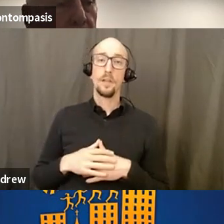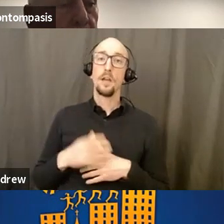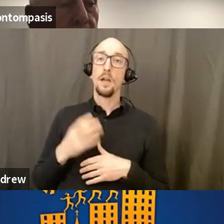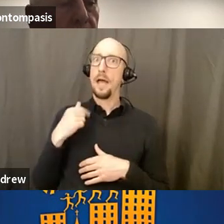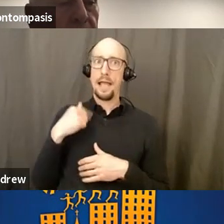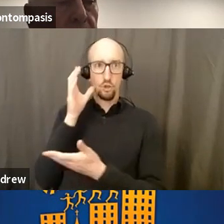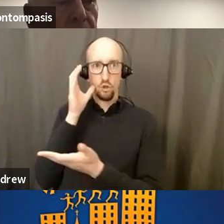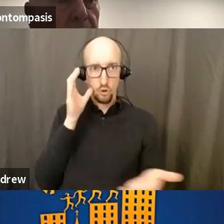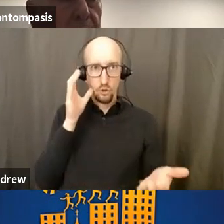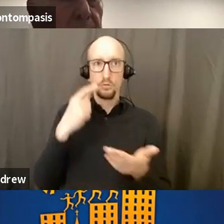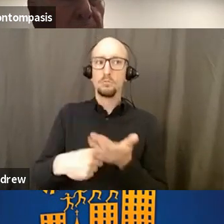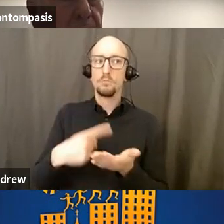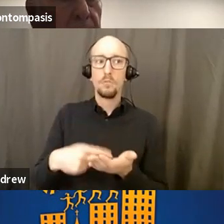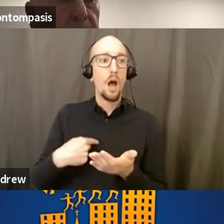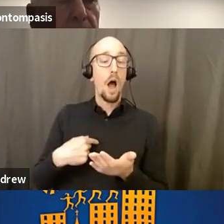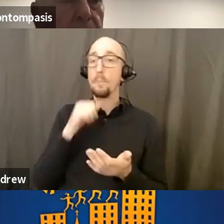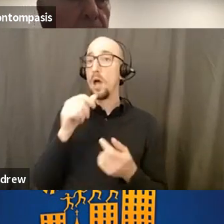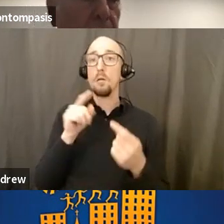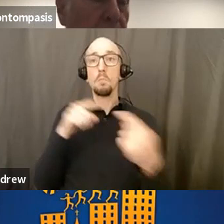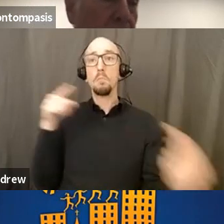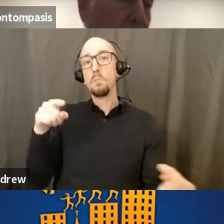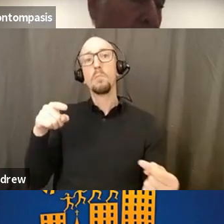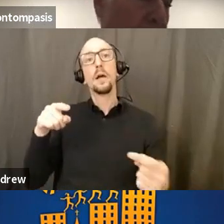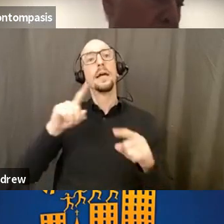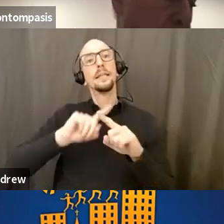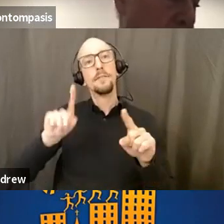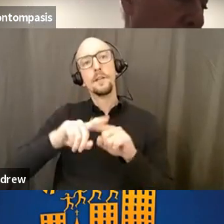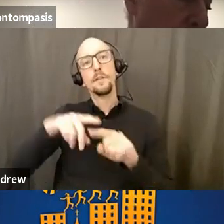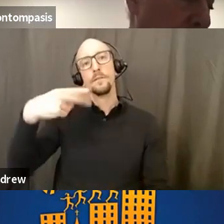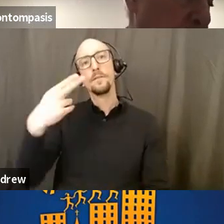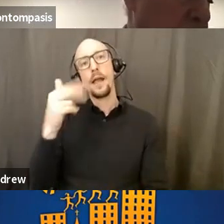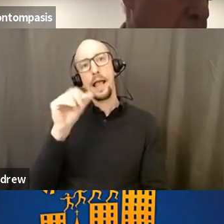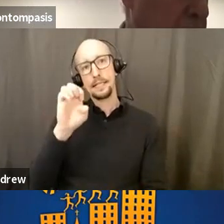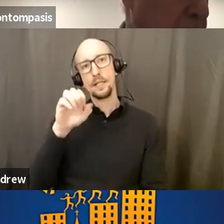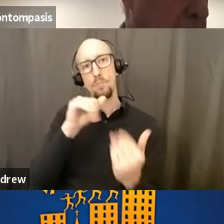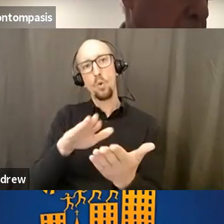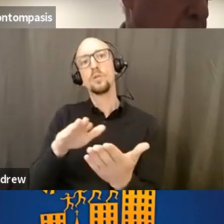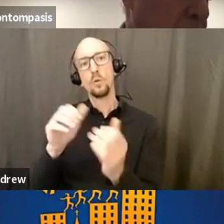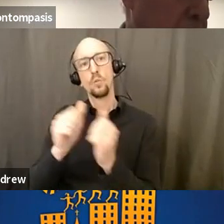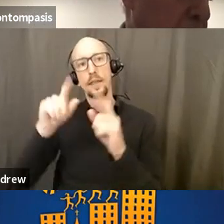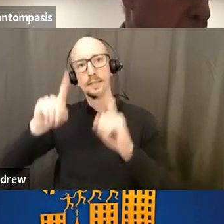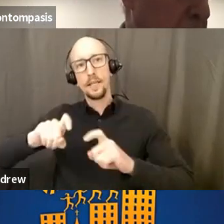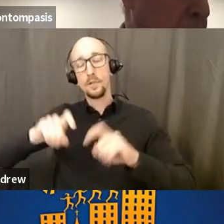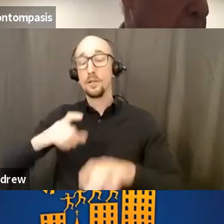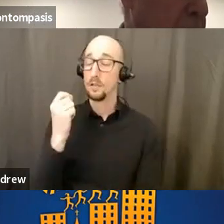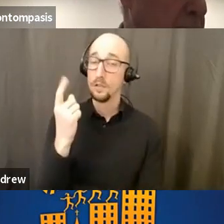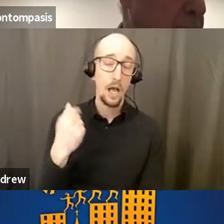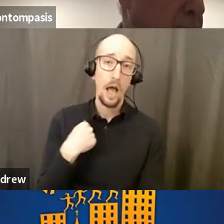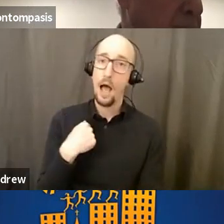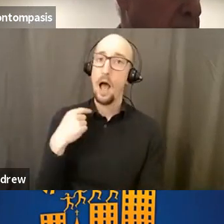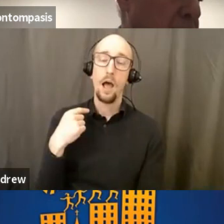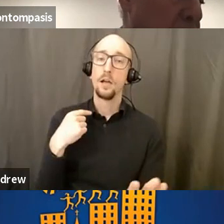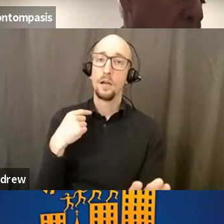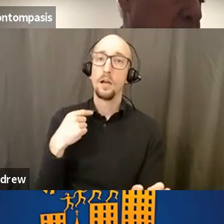the conversation, I'm not opposed to a phased approach if we are to use an assessment. However, I cannot